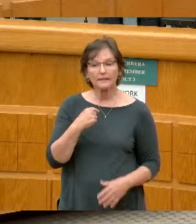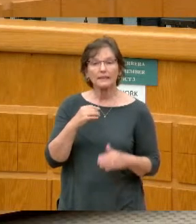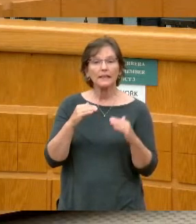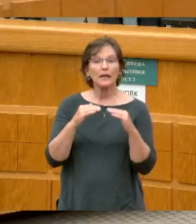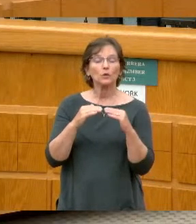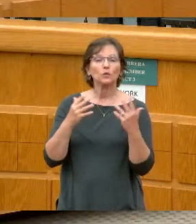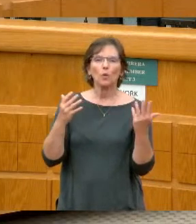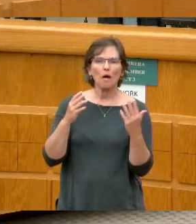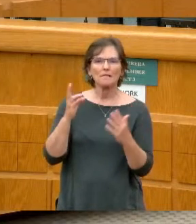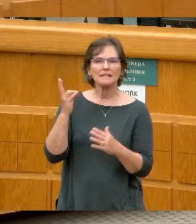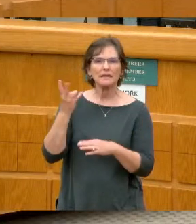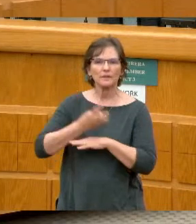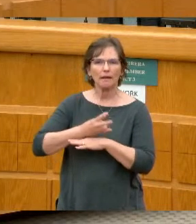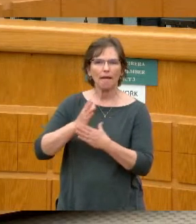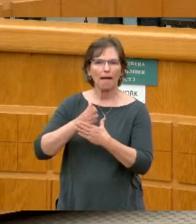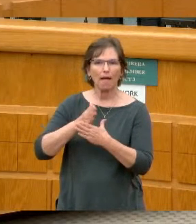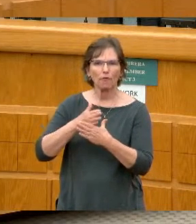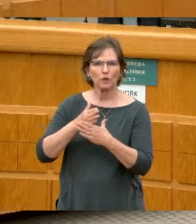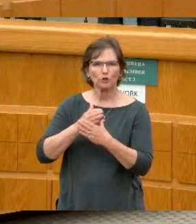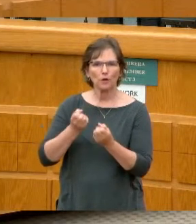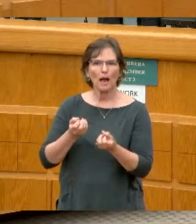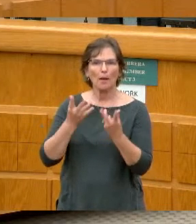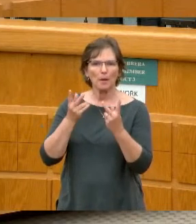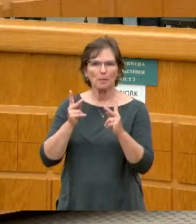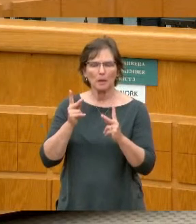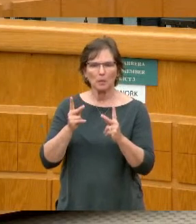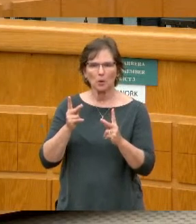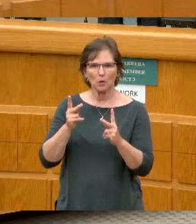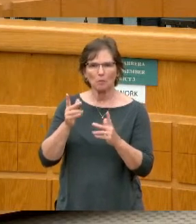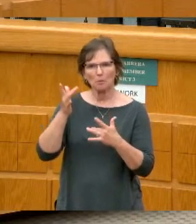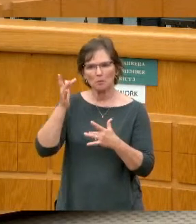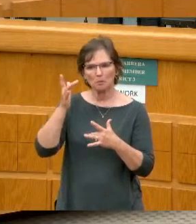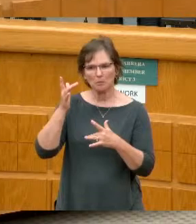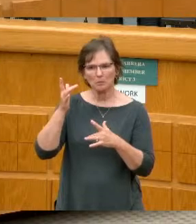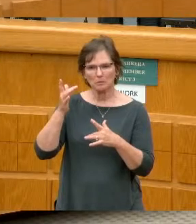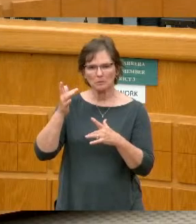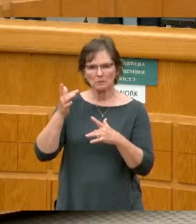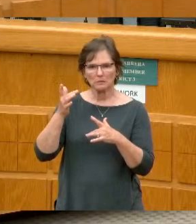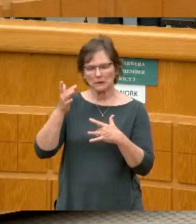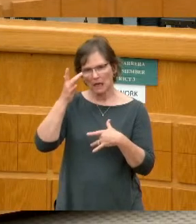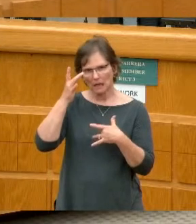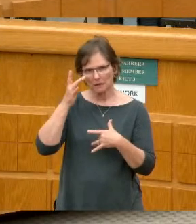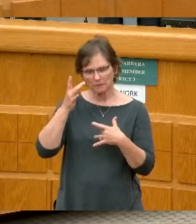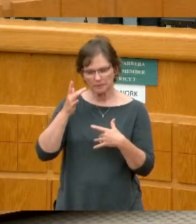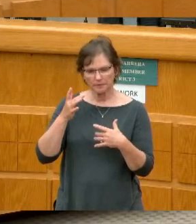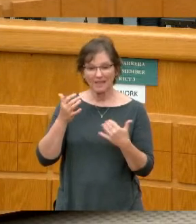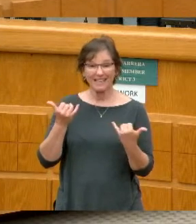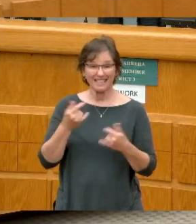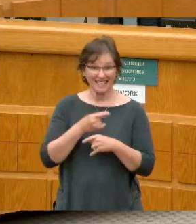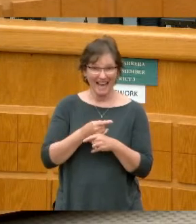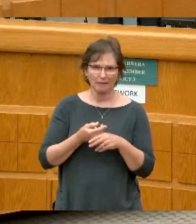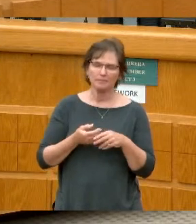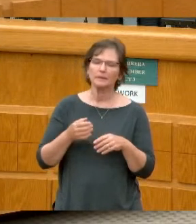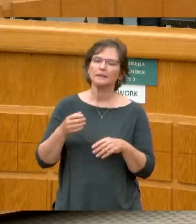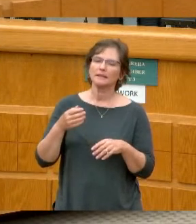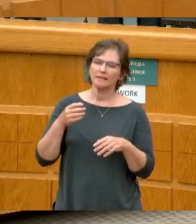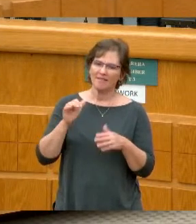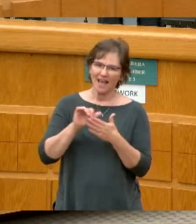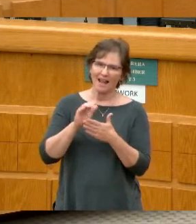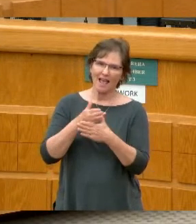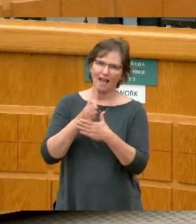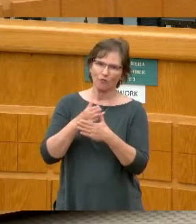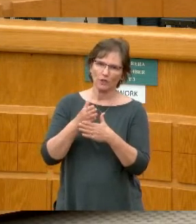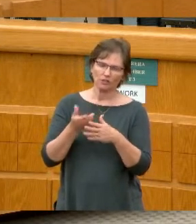Last slide. So this slide basically shows the bell curve of the cases from May 26th